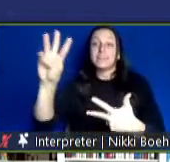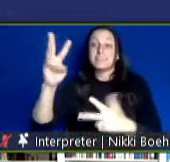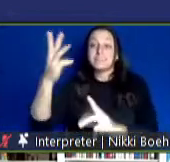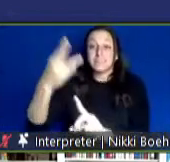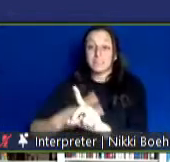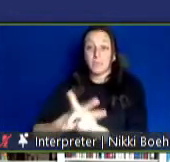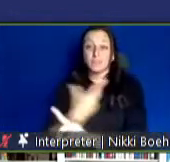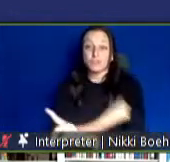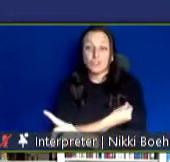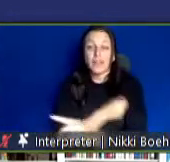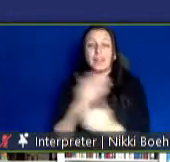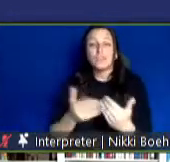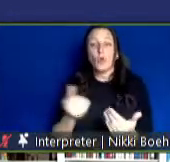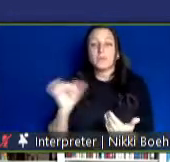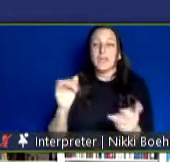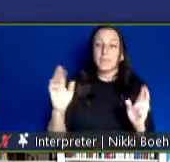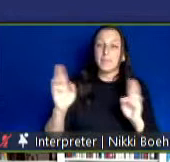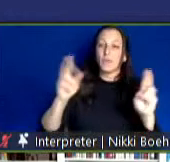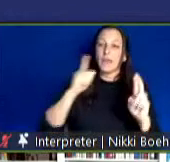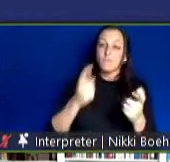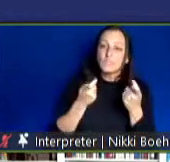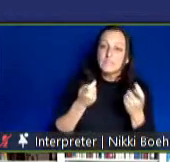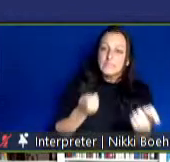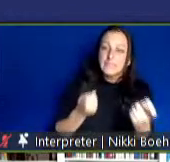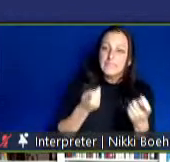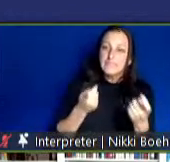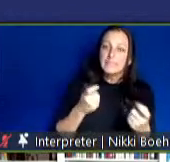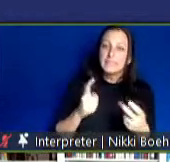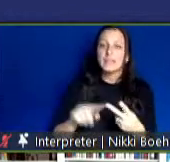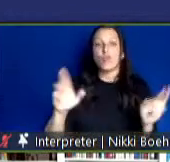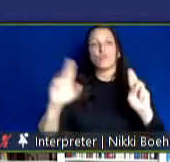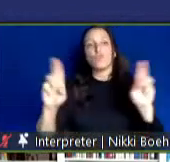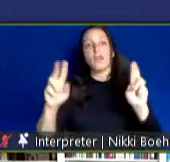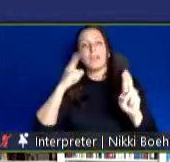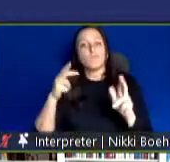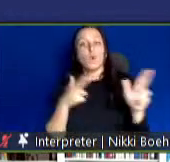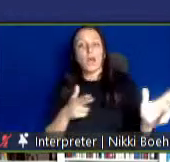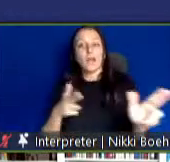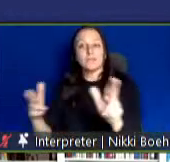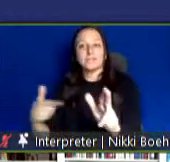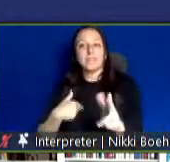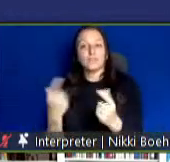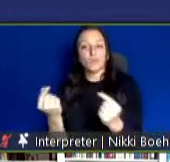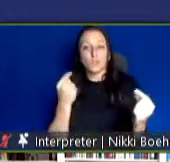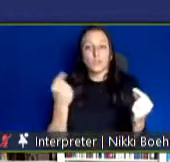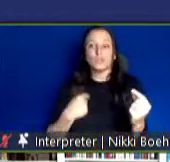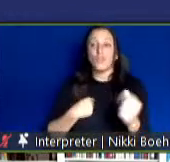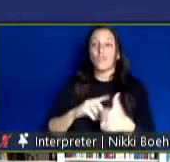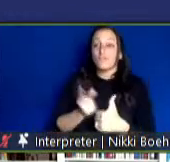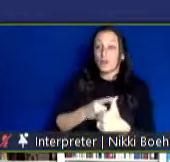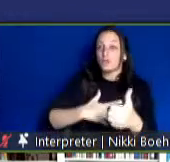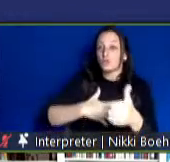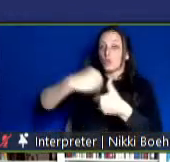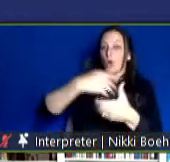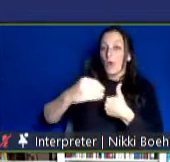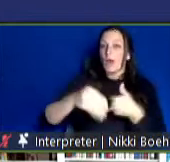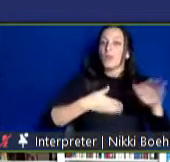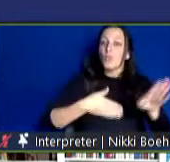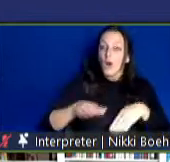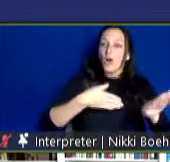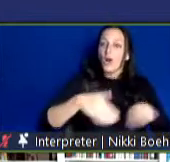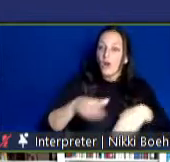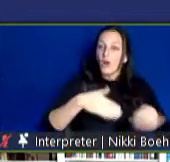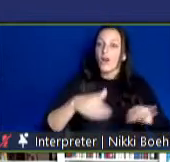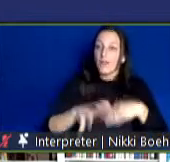for the ski season or for the hunting season, where you might go out and do some more extra walking so you're ready for what you might be coming up